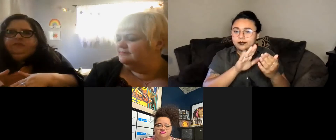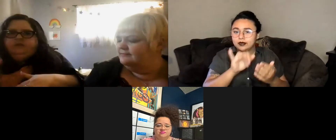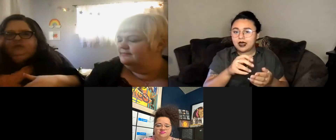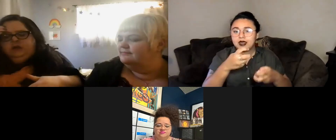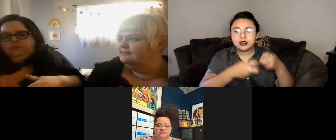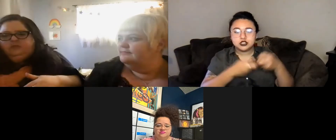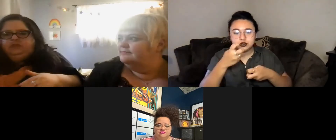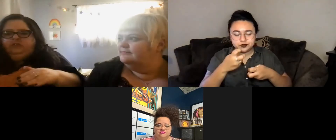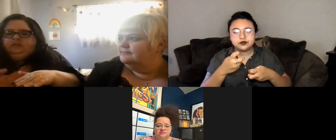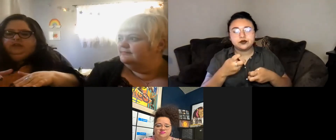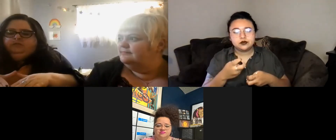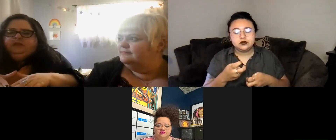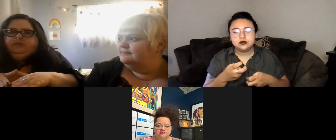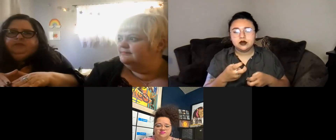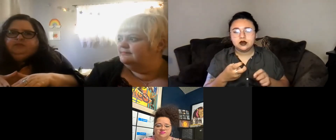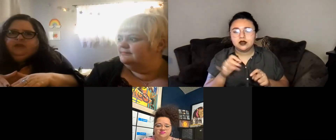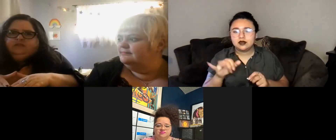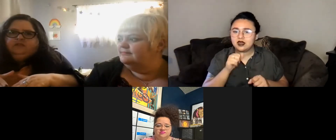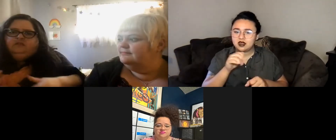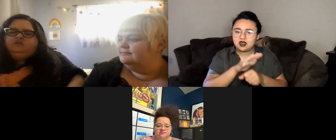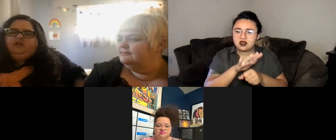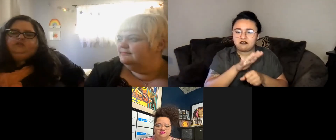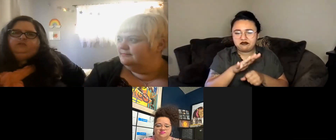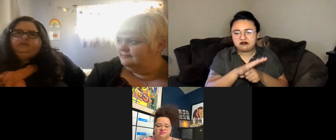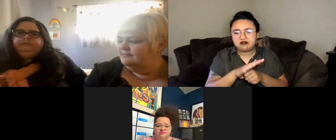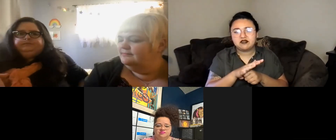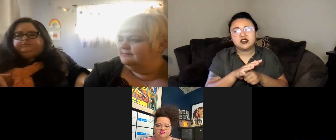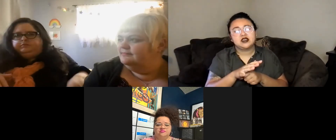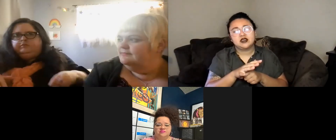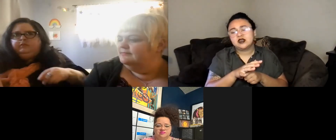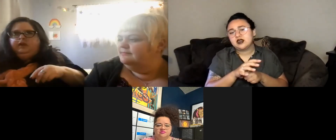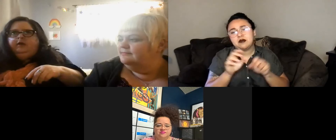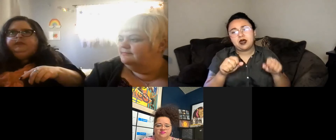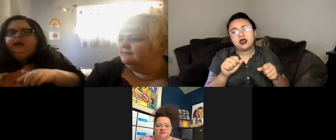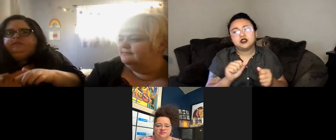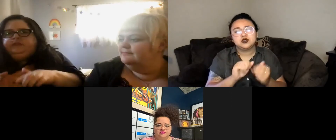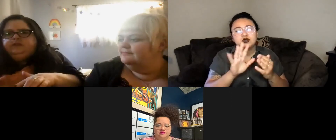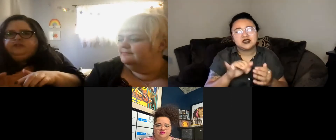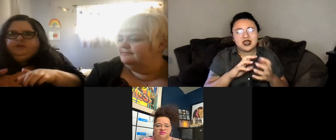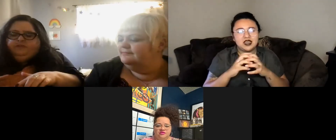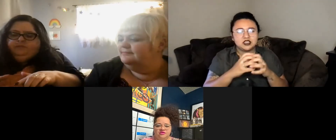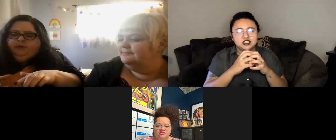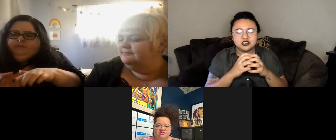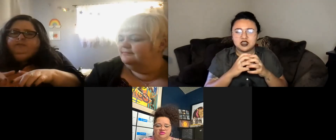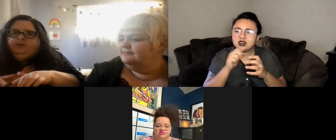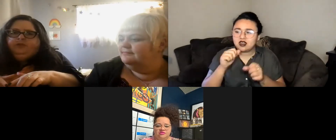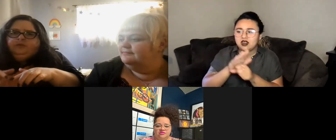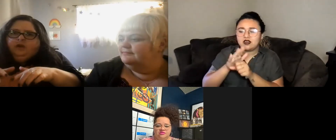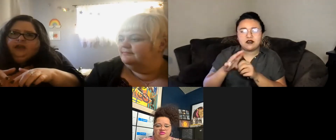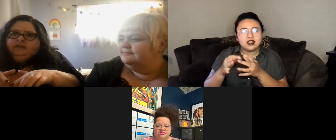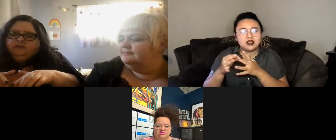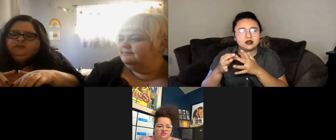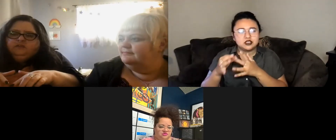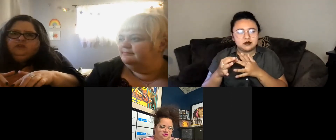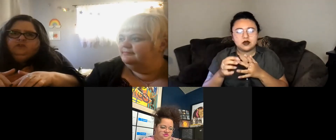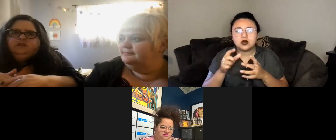of traditionally being able to address those intersections. And lack of leadership by people who are